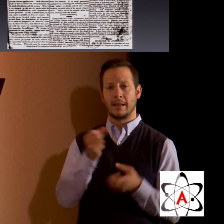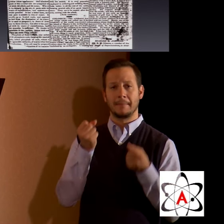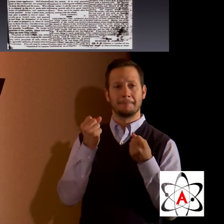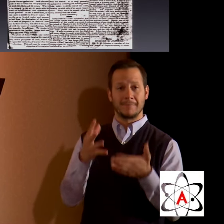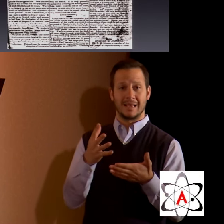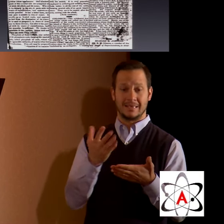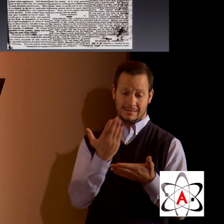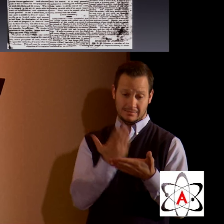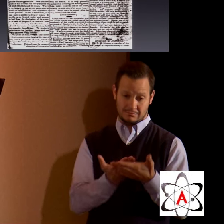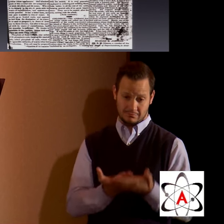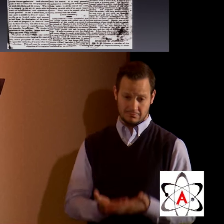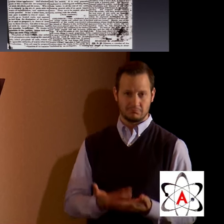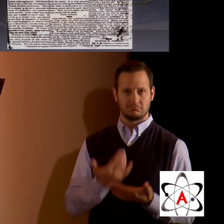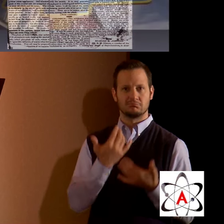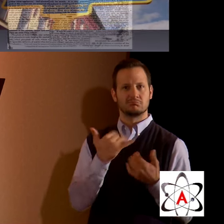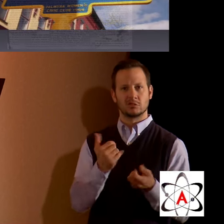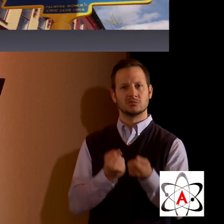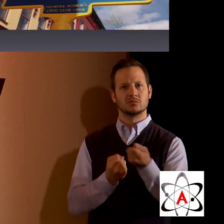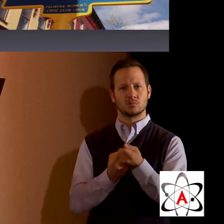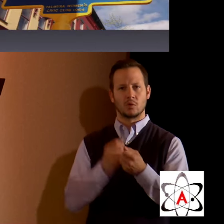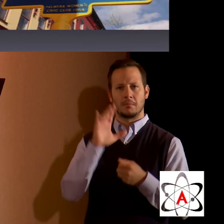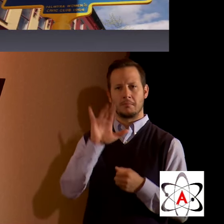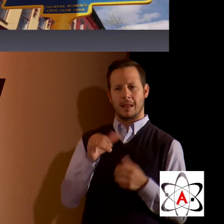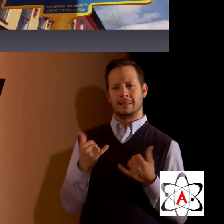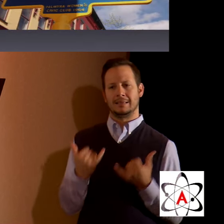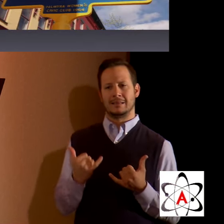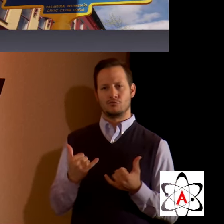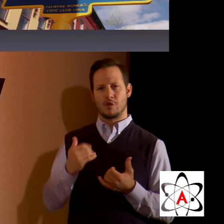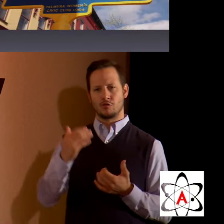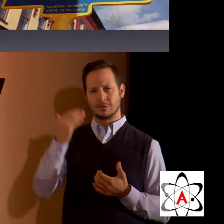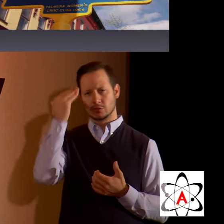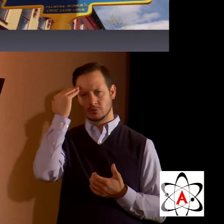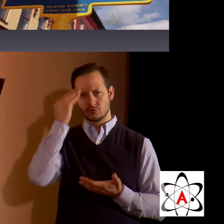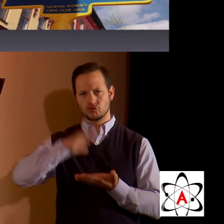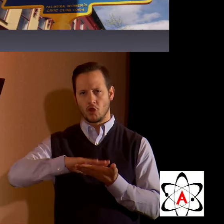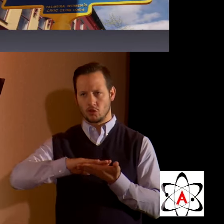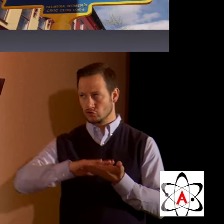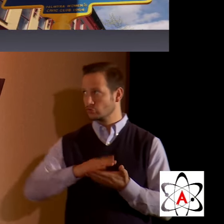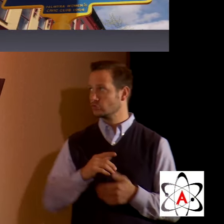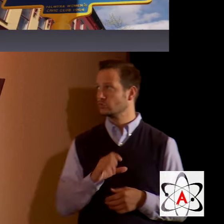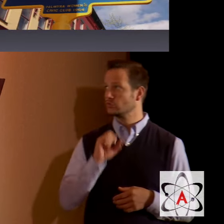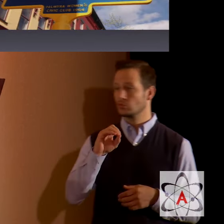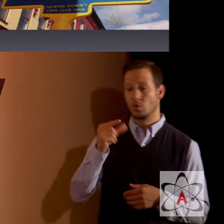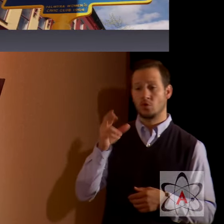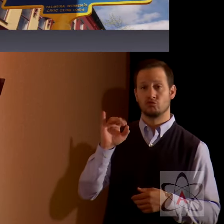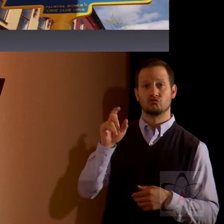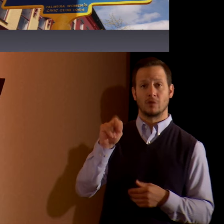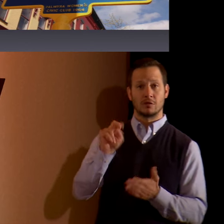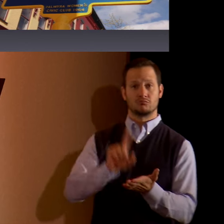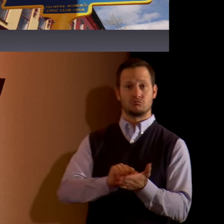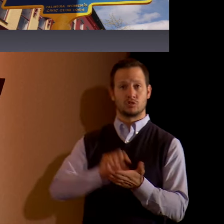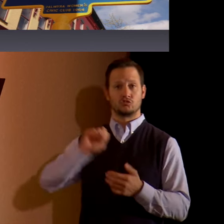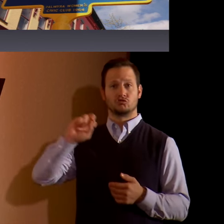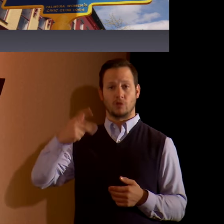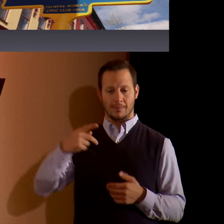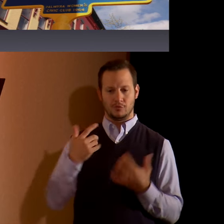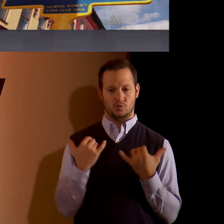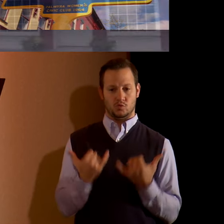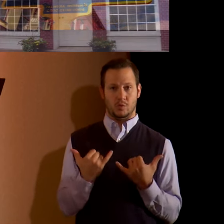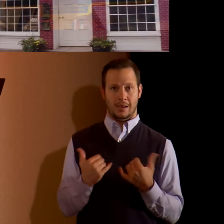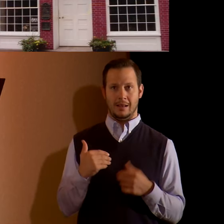are still upheld by contemporary scholars. For this reason, the Grandin Print Shop holds a unique distinction